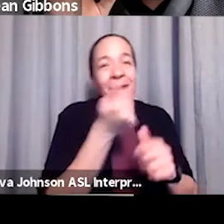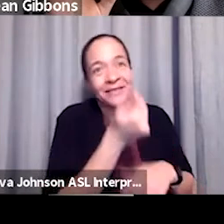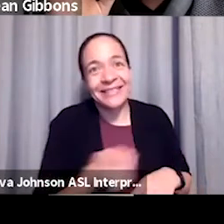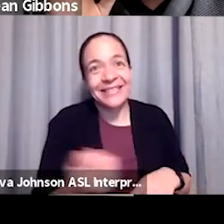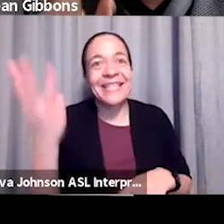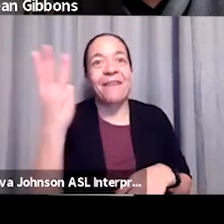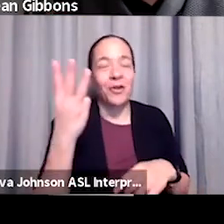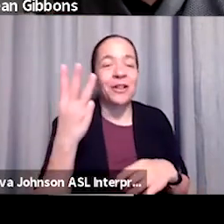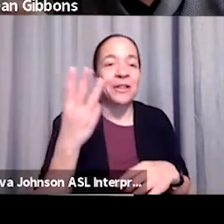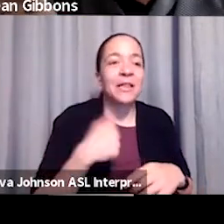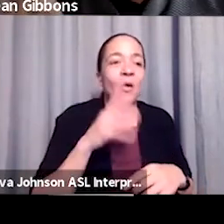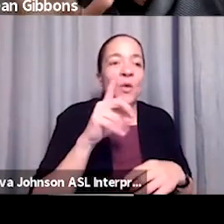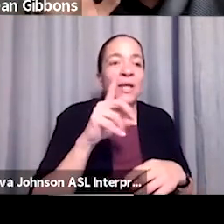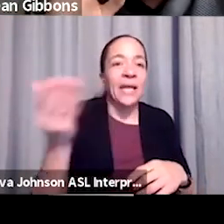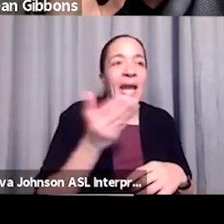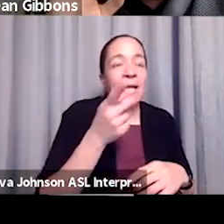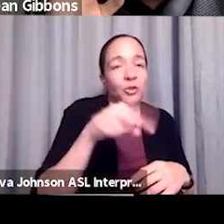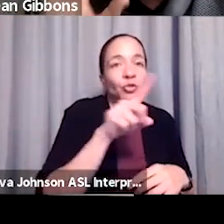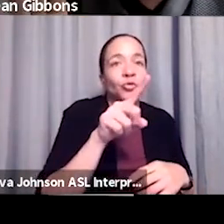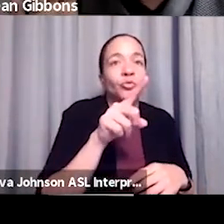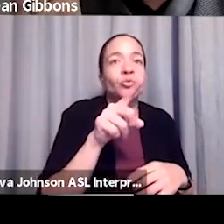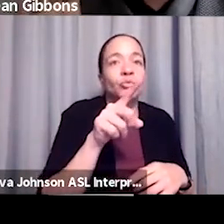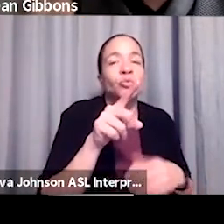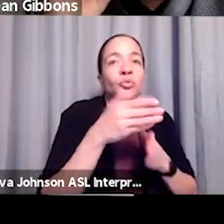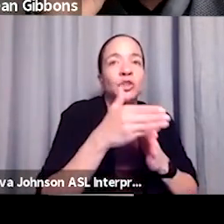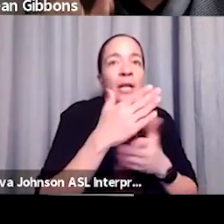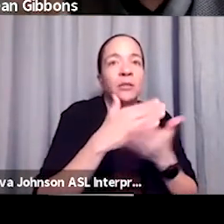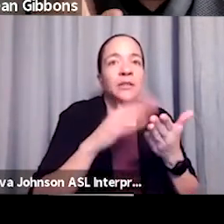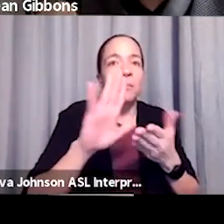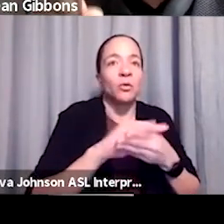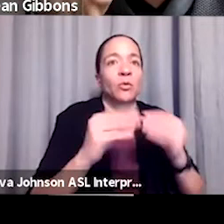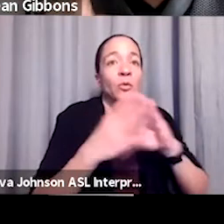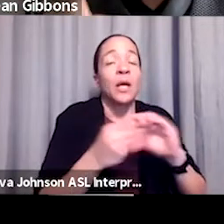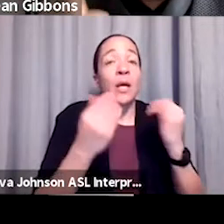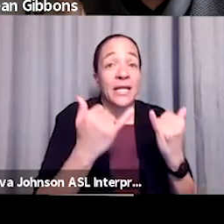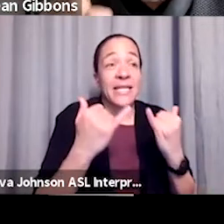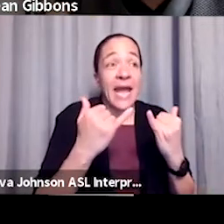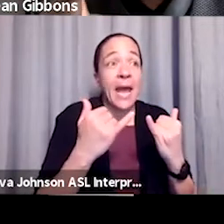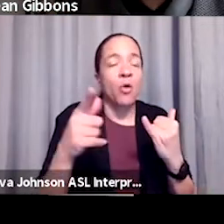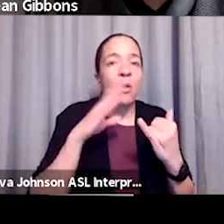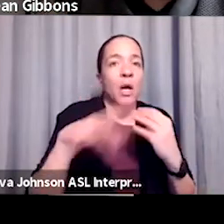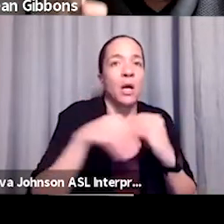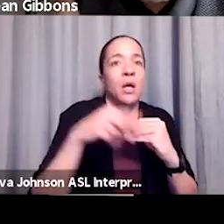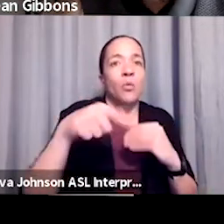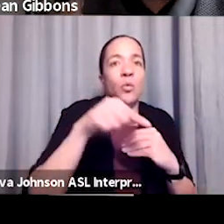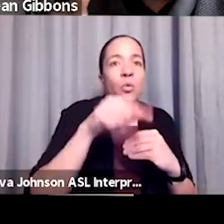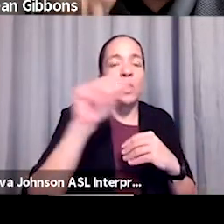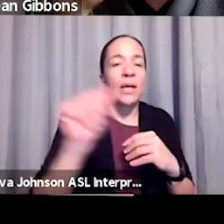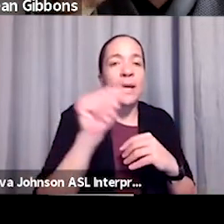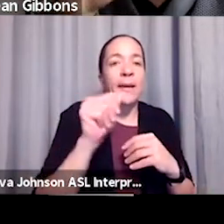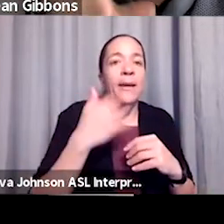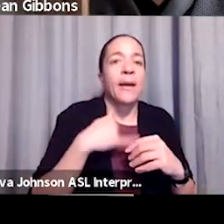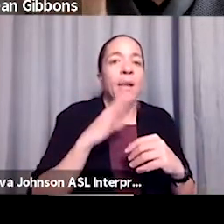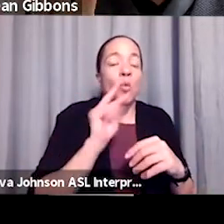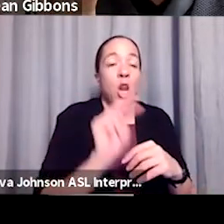gang, we invited you to go into the Q&A to share some of your narratives. Now I'm going to invite you to go into that Q&A box, please. And that's where I'm going to be looking.